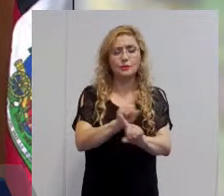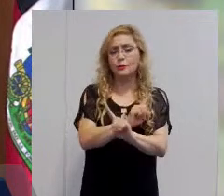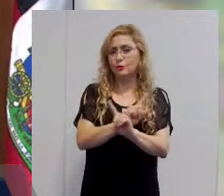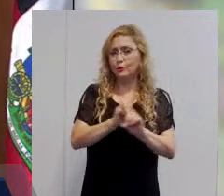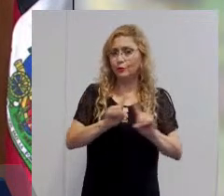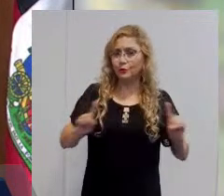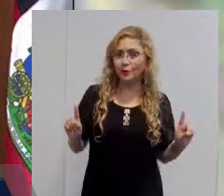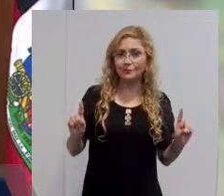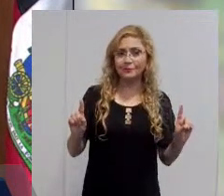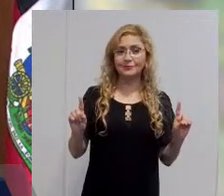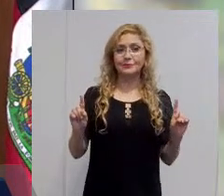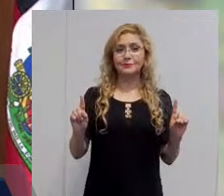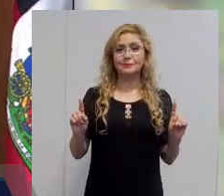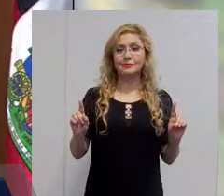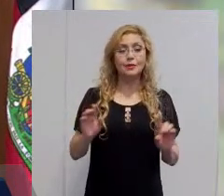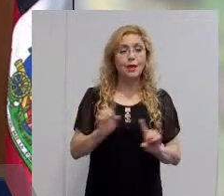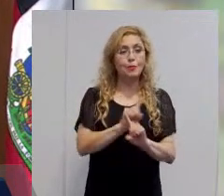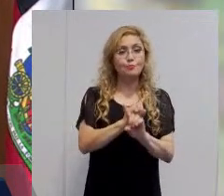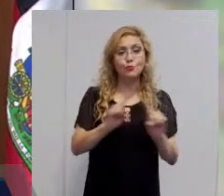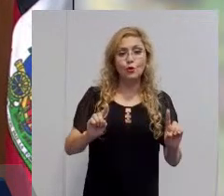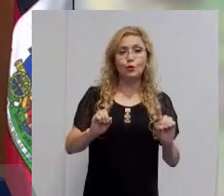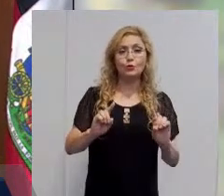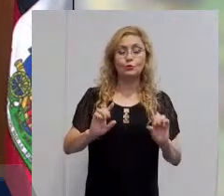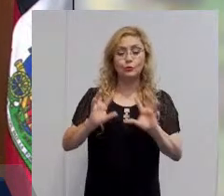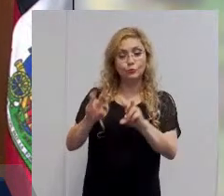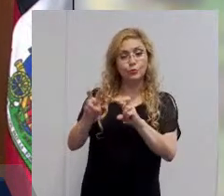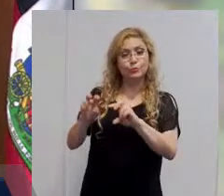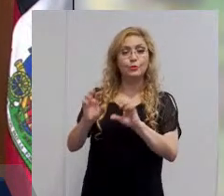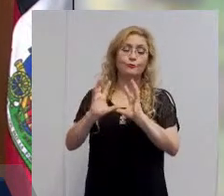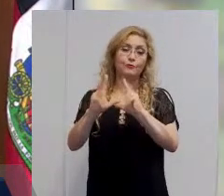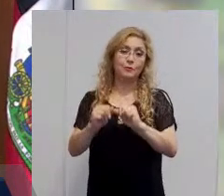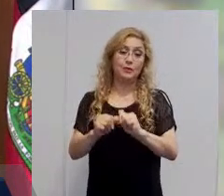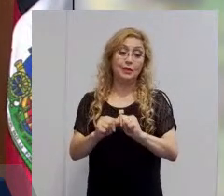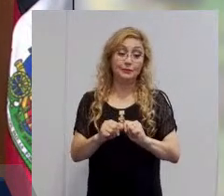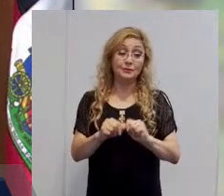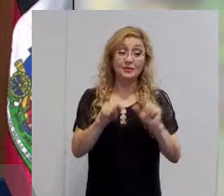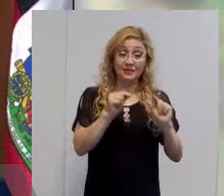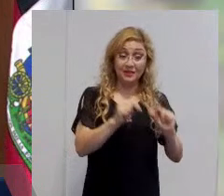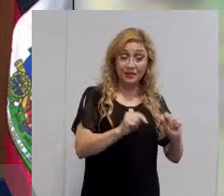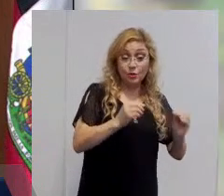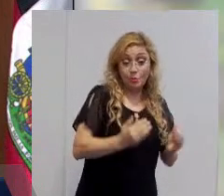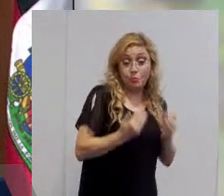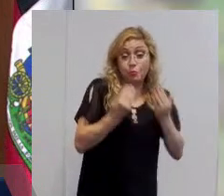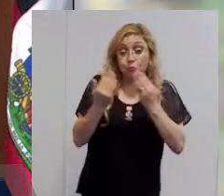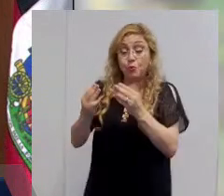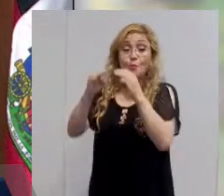producing at our farms, and our family farmers did not stop either. These